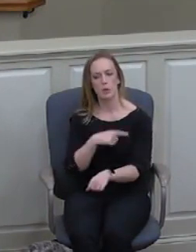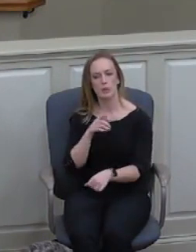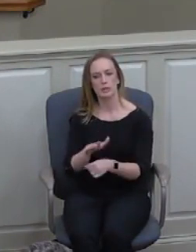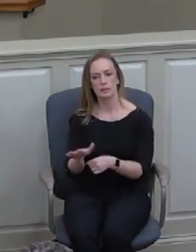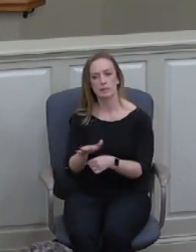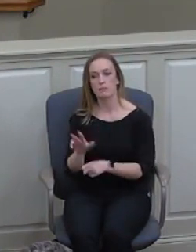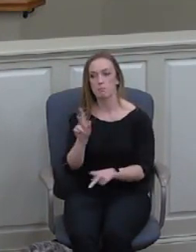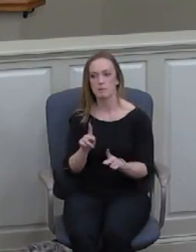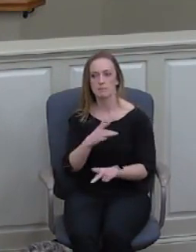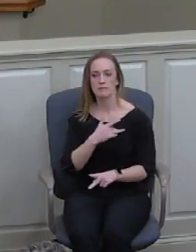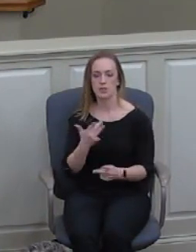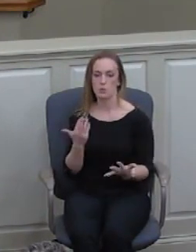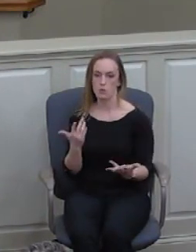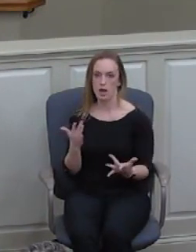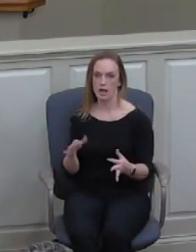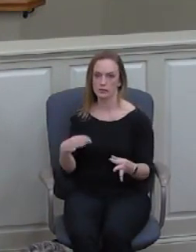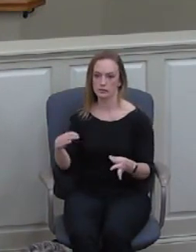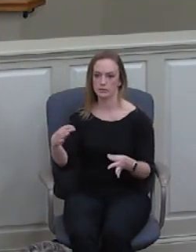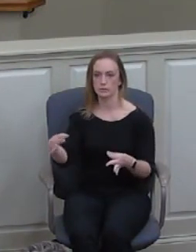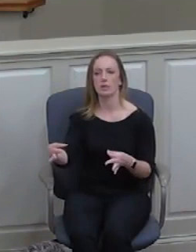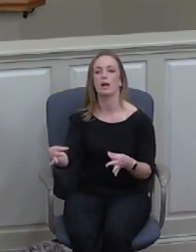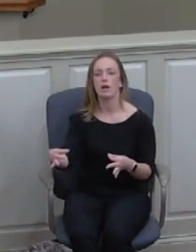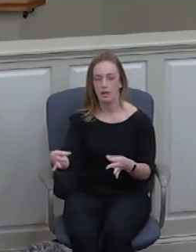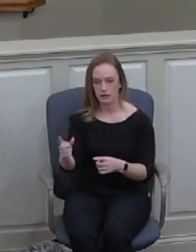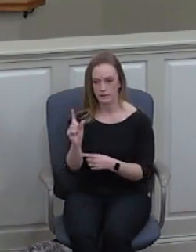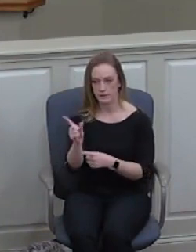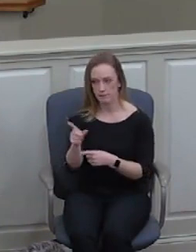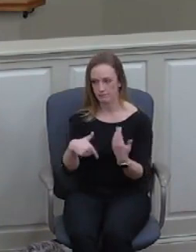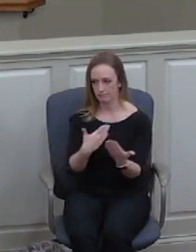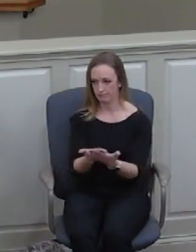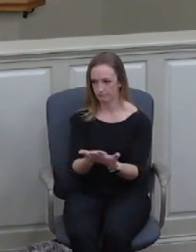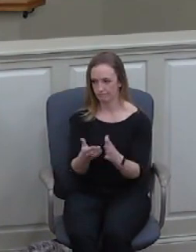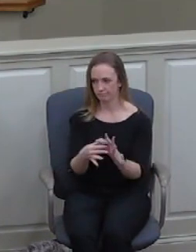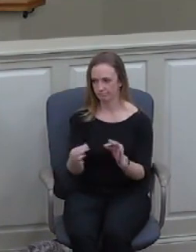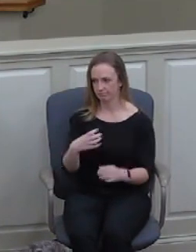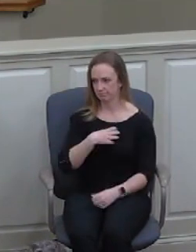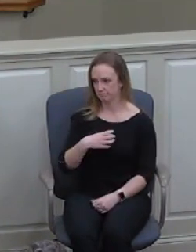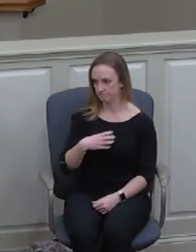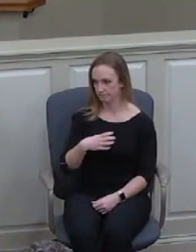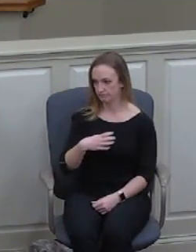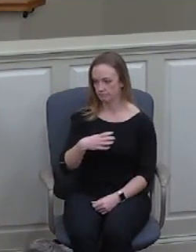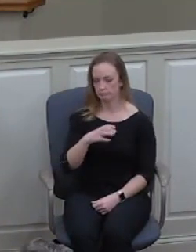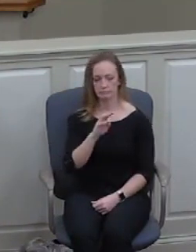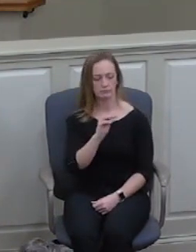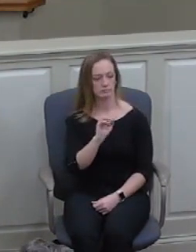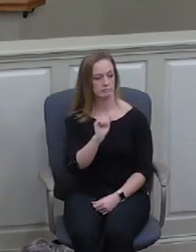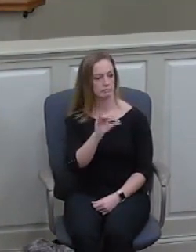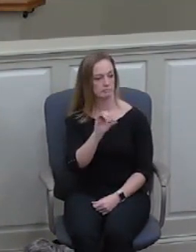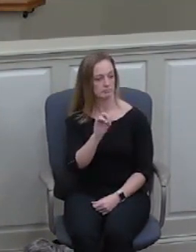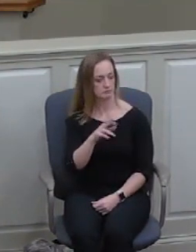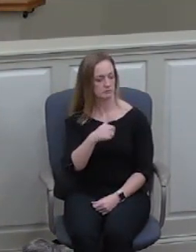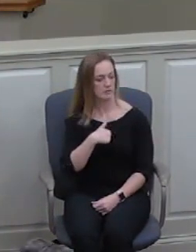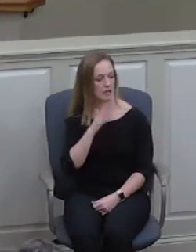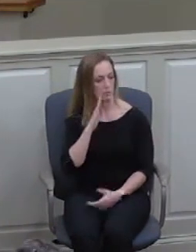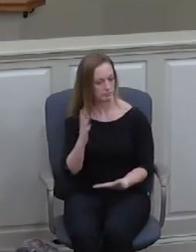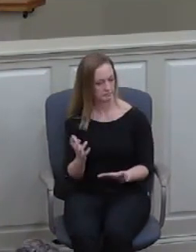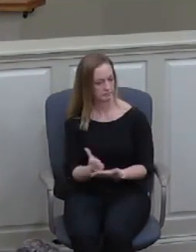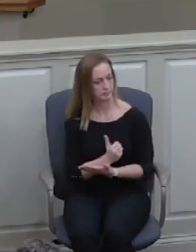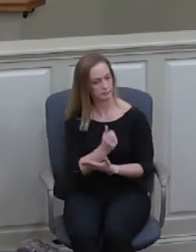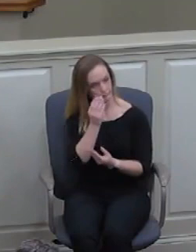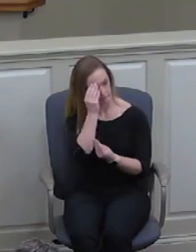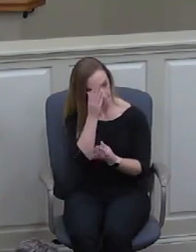until the finish line. That's So right, yeah. I was That's just, Well, and Preparing for that. I'll take this opportunity to remind the public